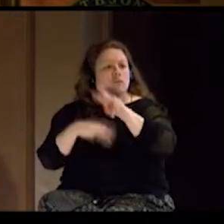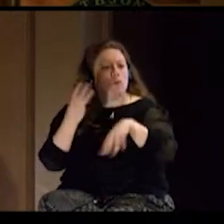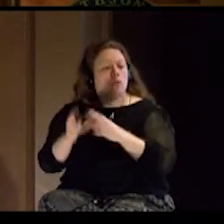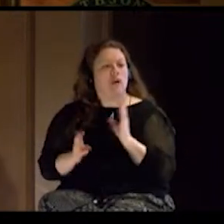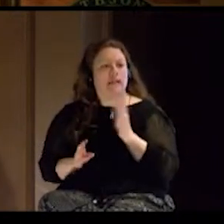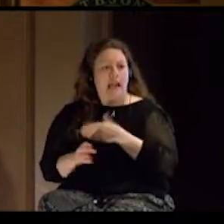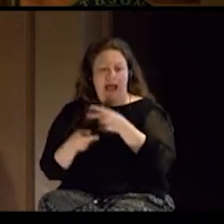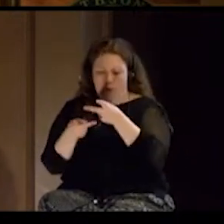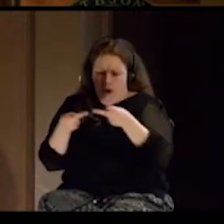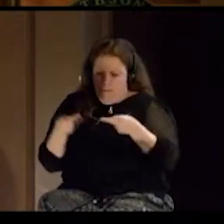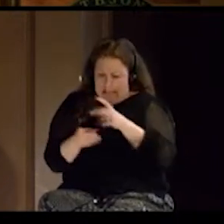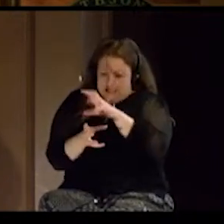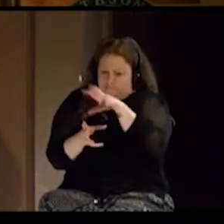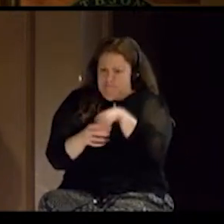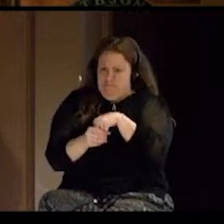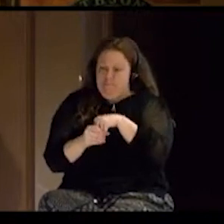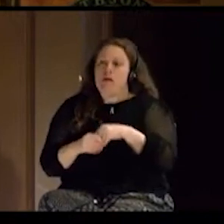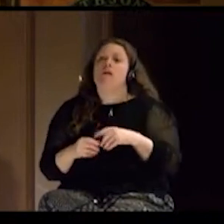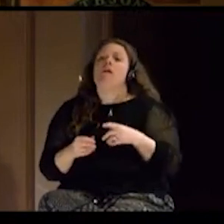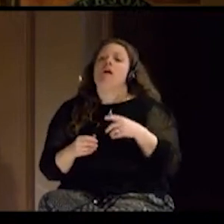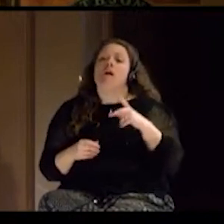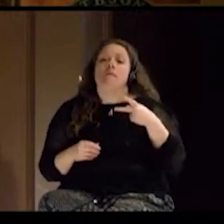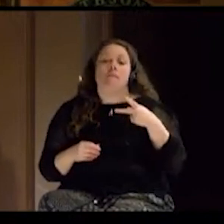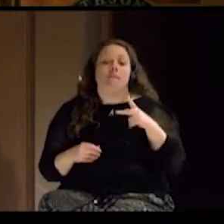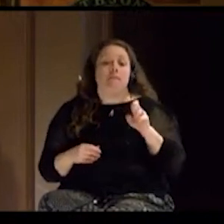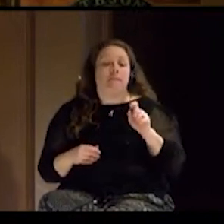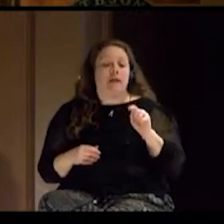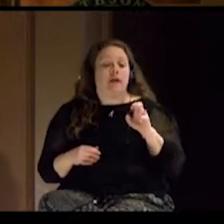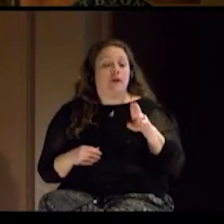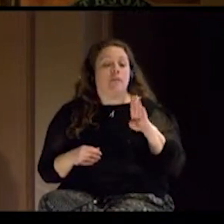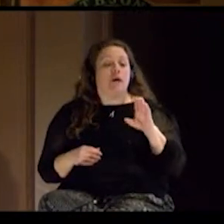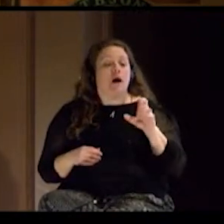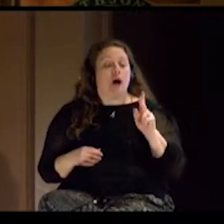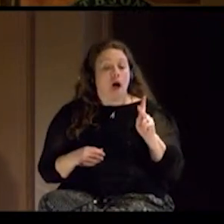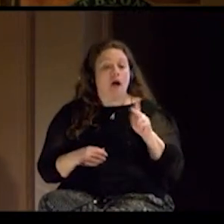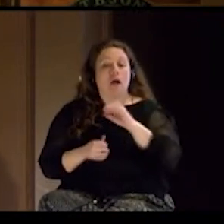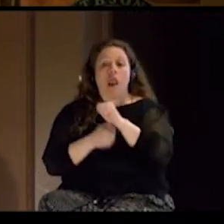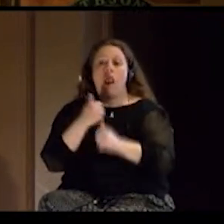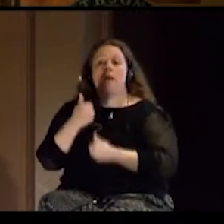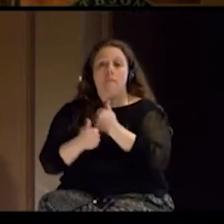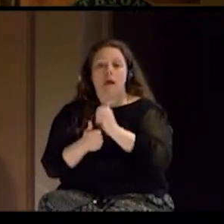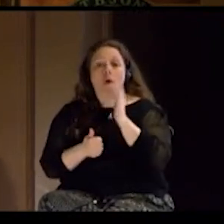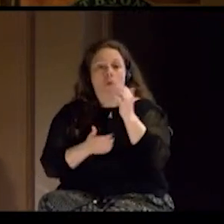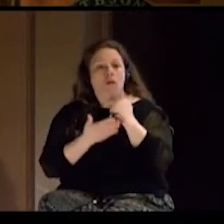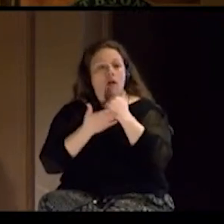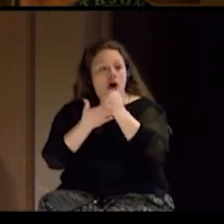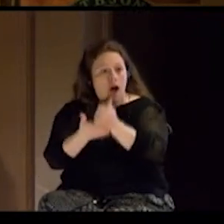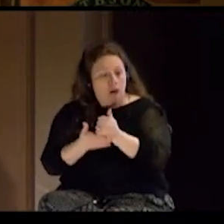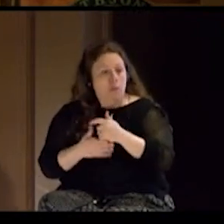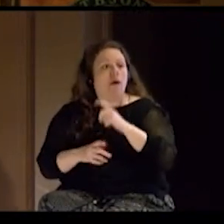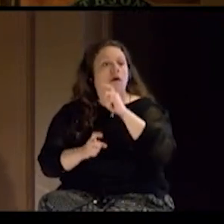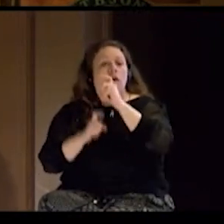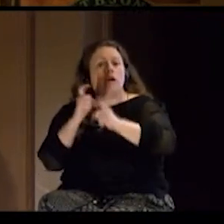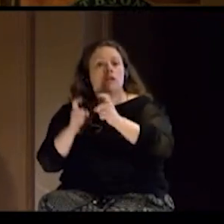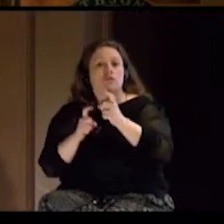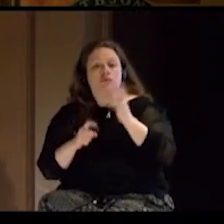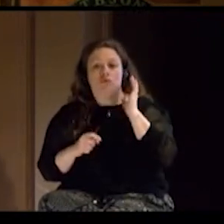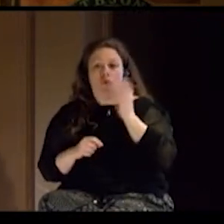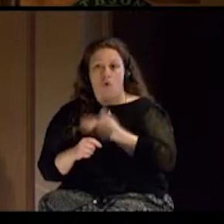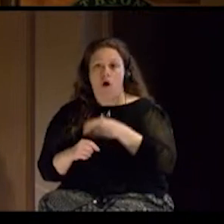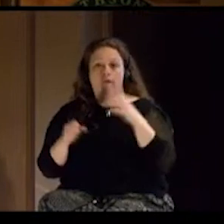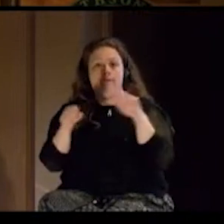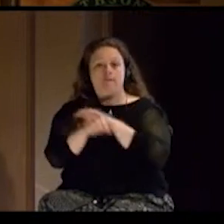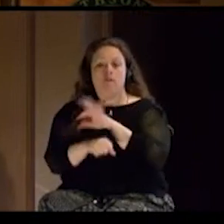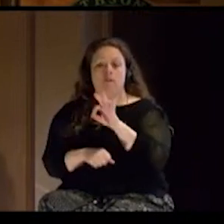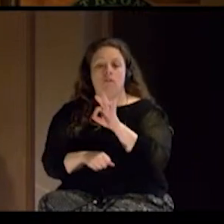in it. Our Peter Buck Fellowship alumni will be presenting research that contributes to our 4 framework